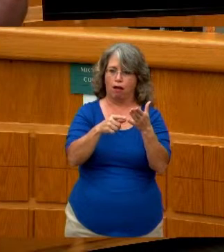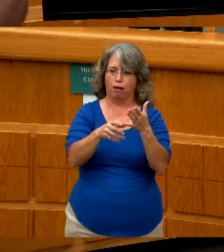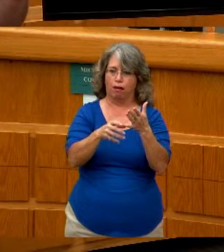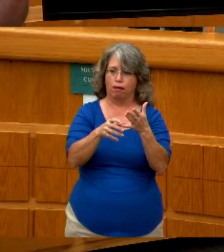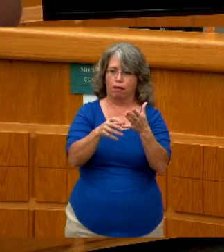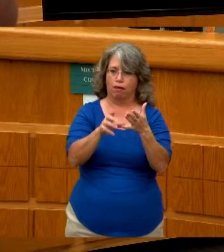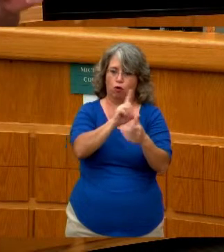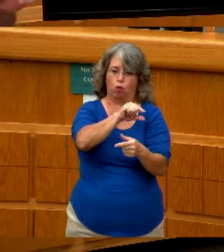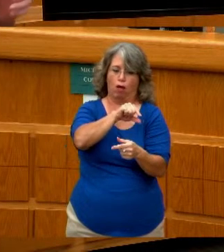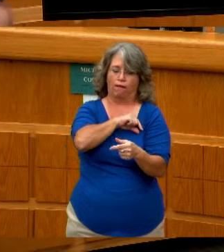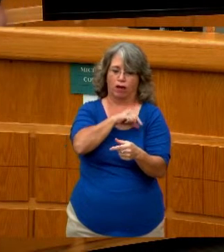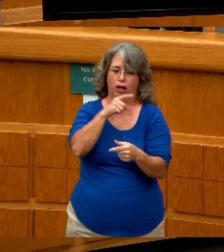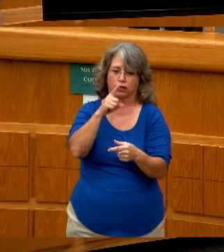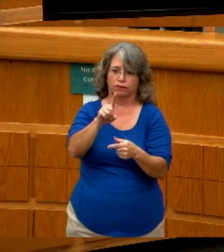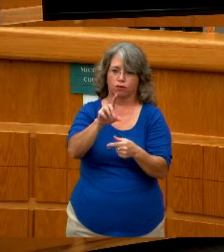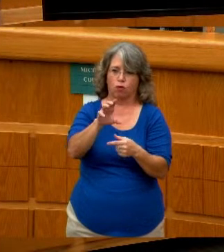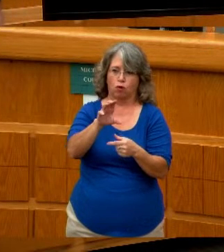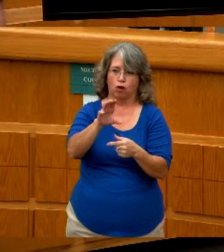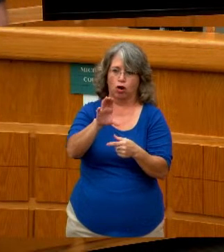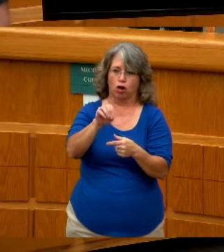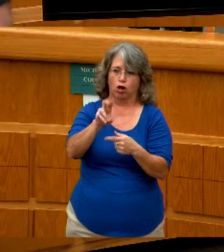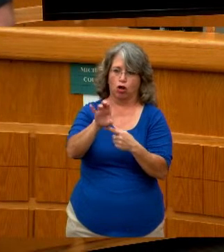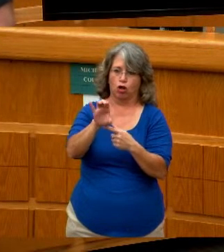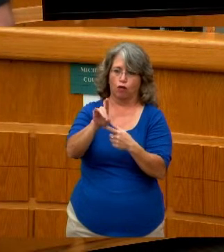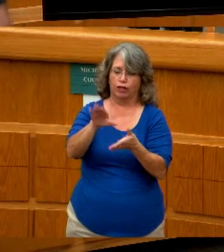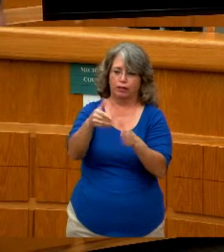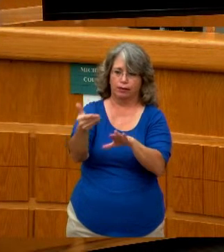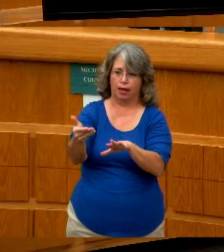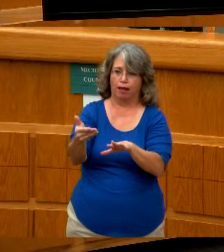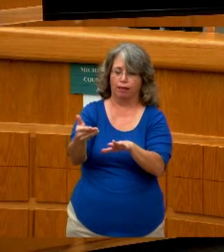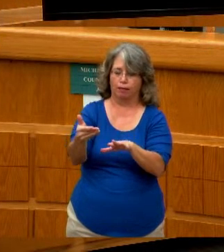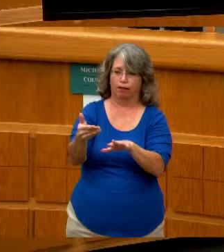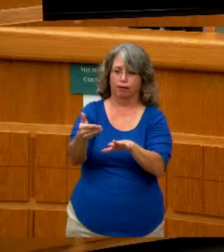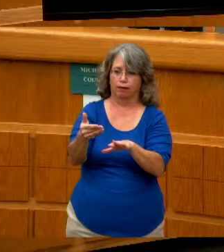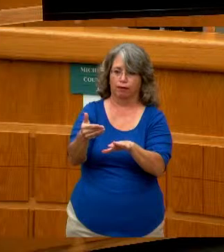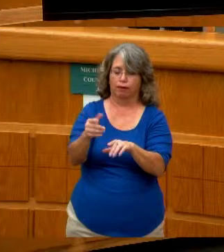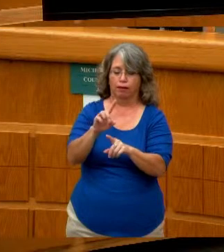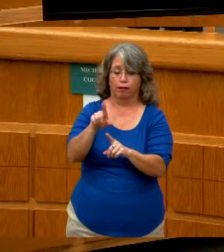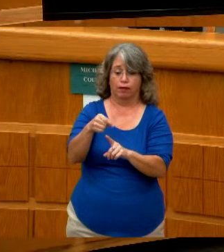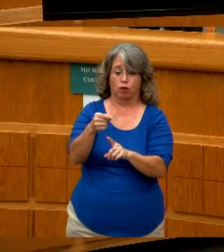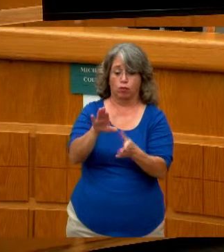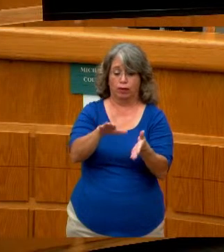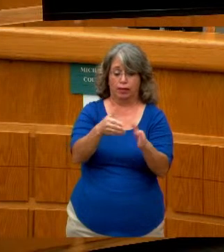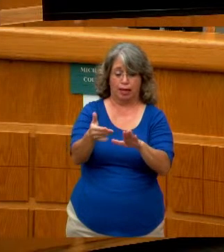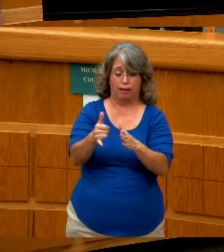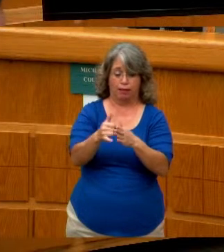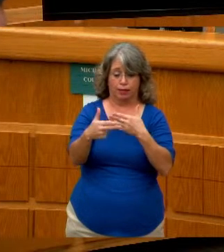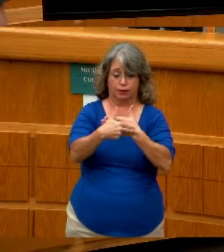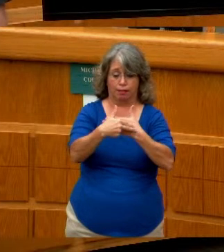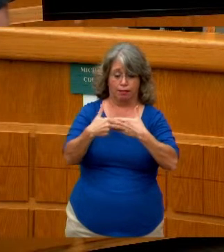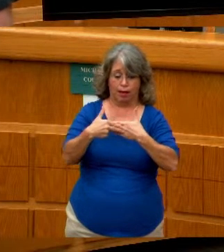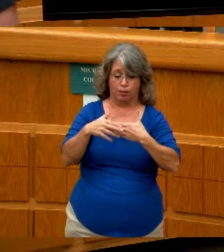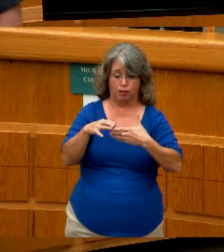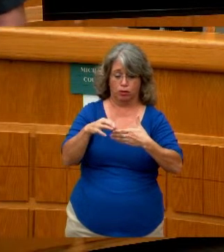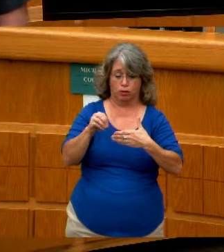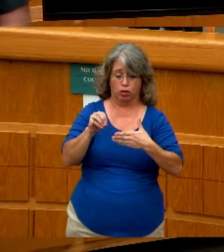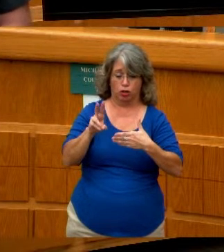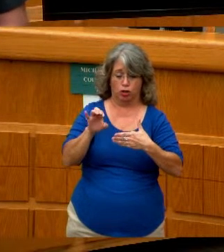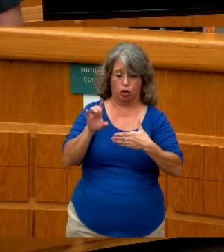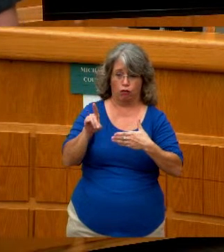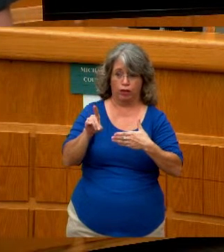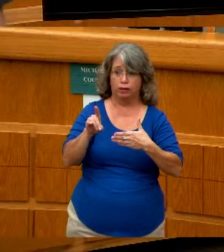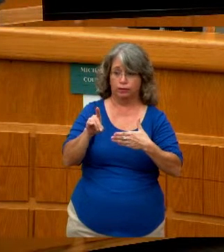constitutes a COVID fatality. You can have COVID on the death certificate. If it's not the #1 cause of death, that's not a COVID